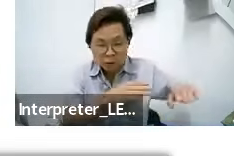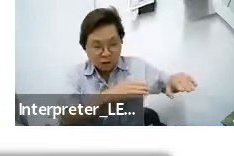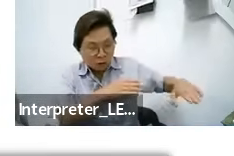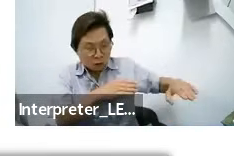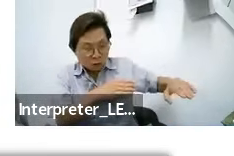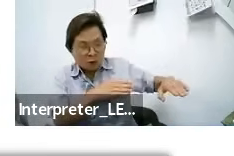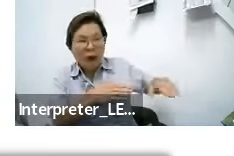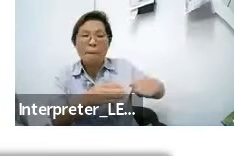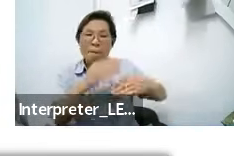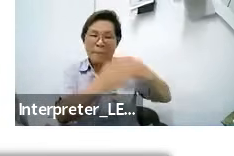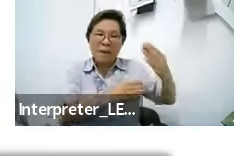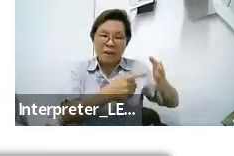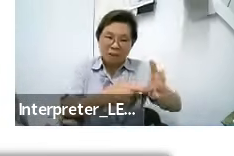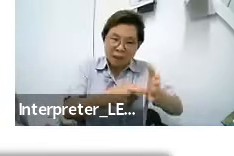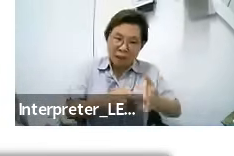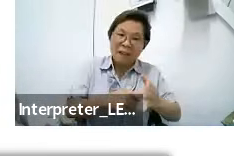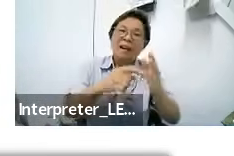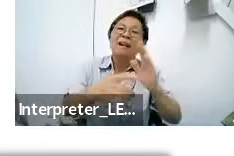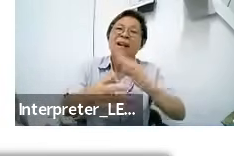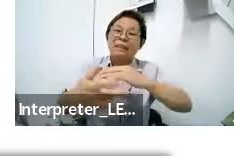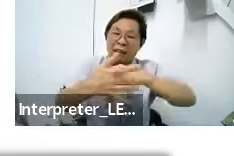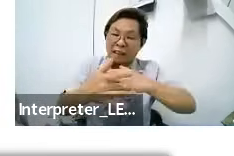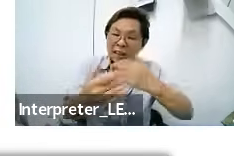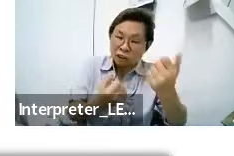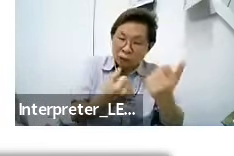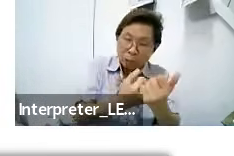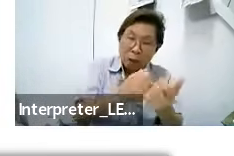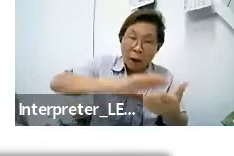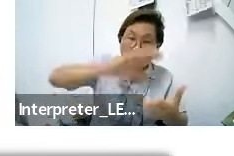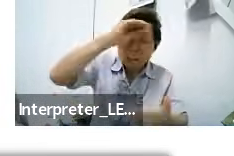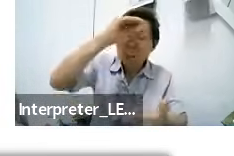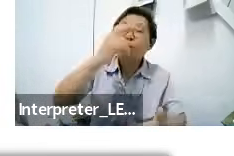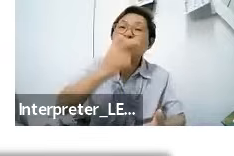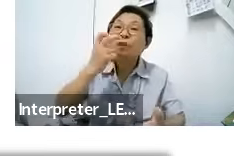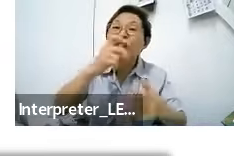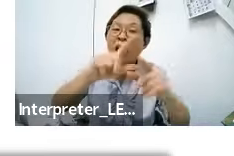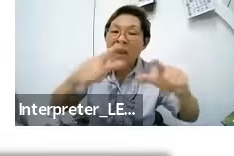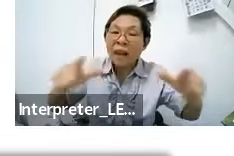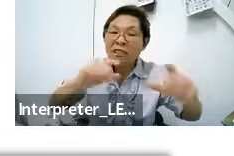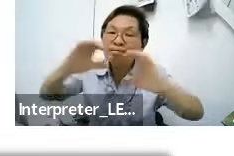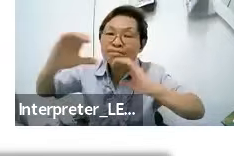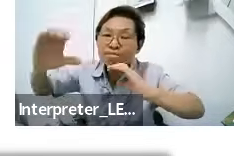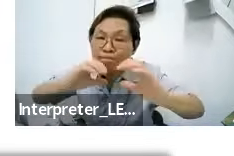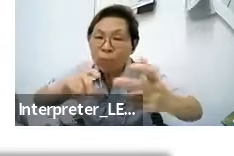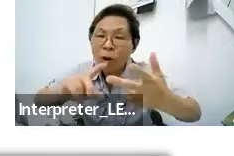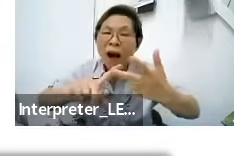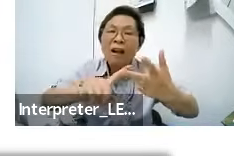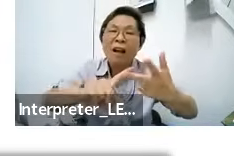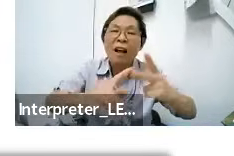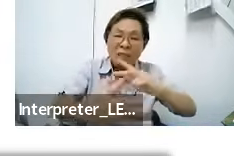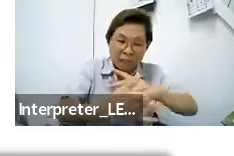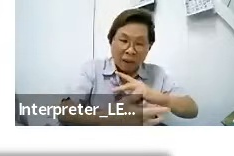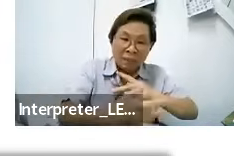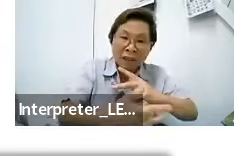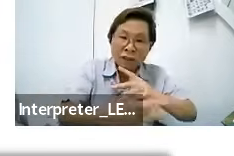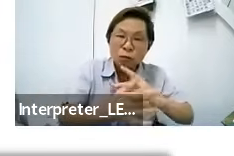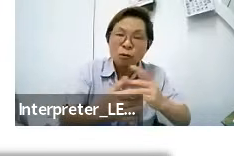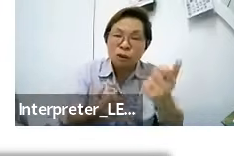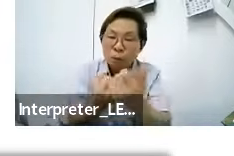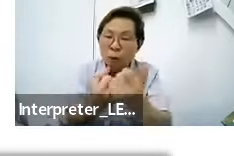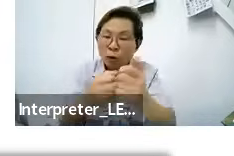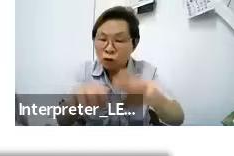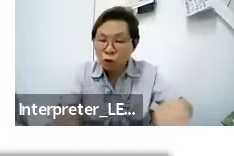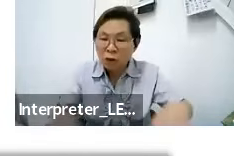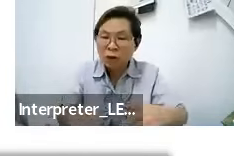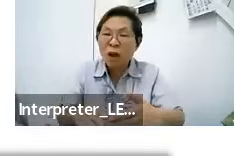needs, techniques to support their child learning speech and language communication, and technique to support their child to